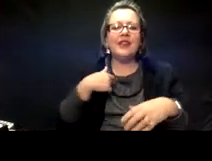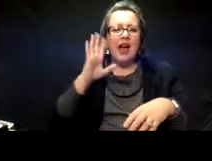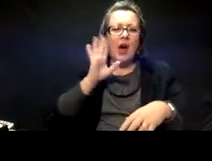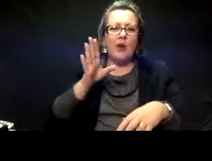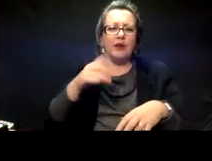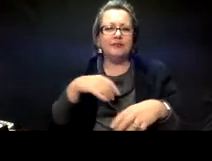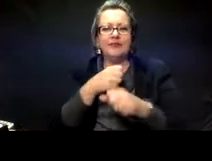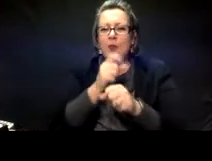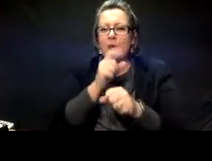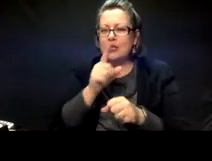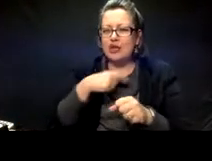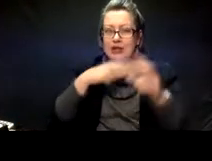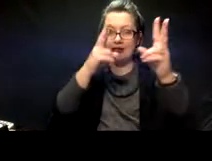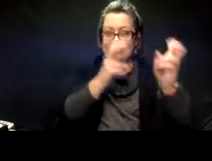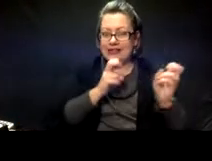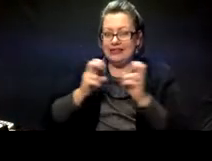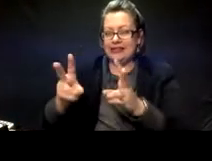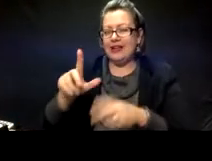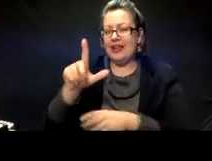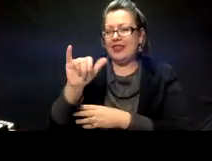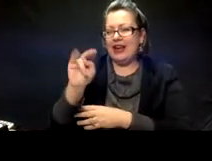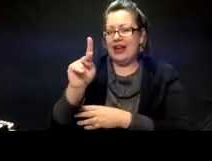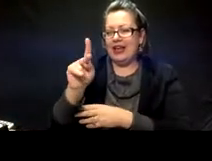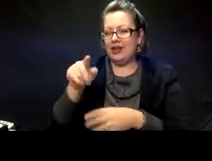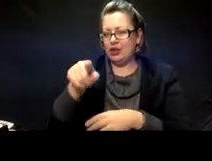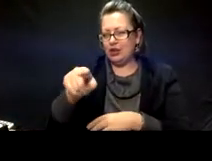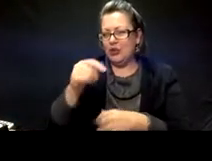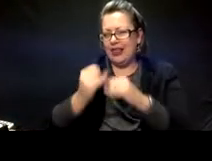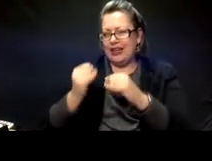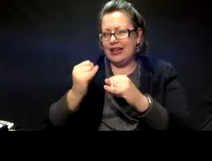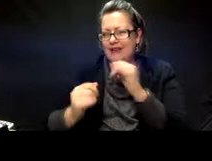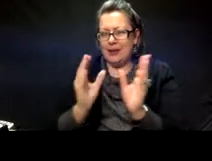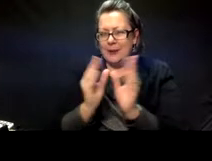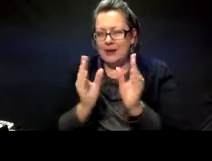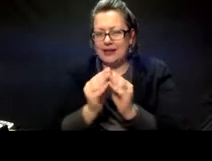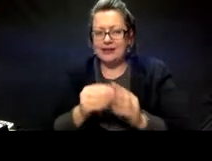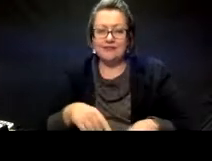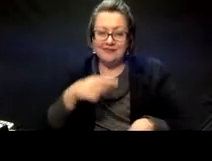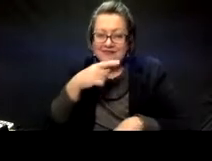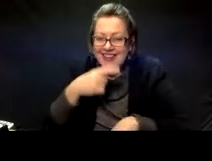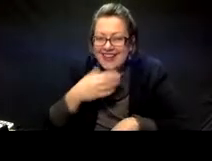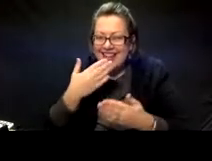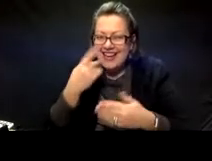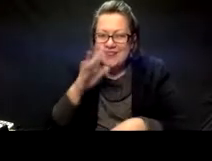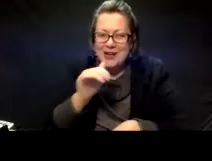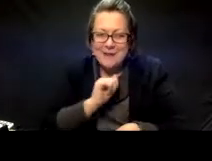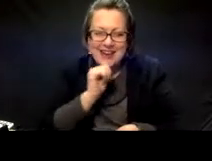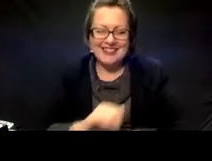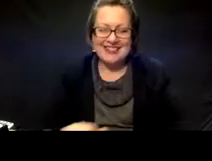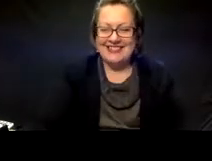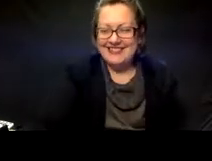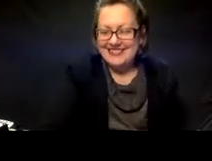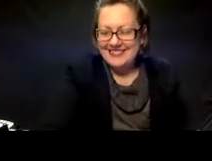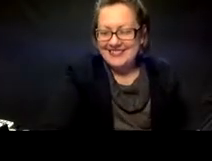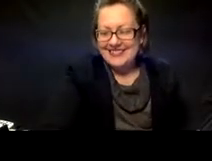So never mind. I am going to make sure that I share the link with you at the end of the